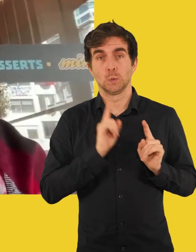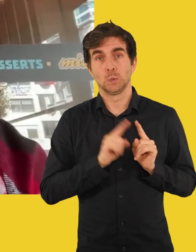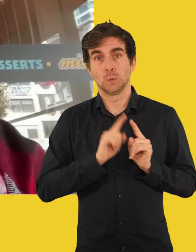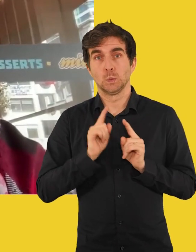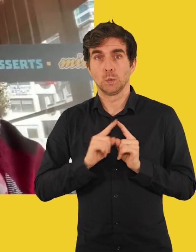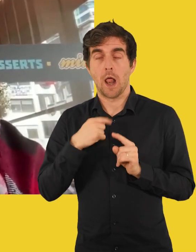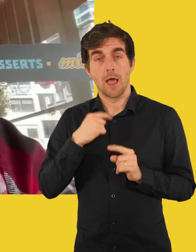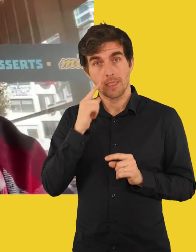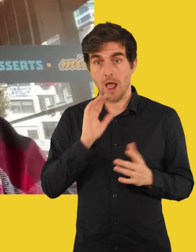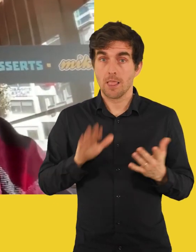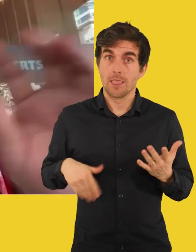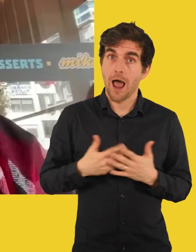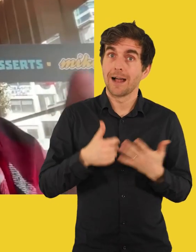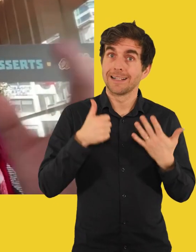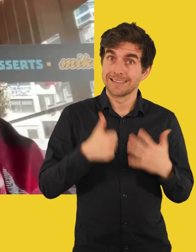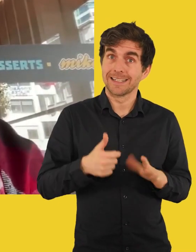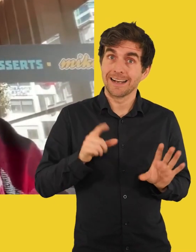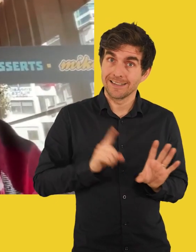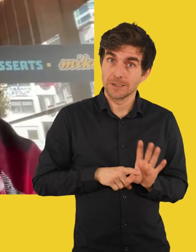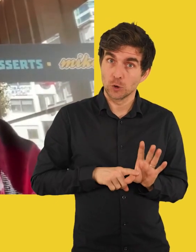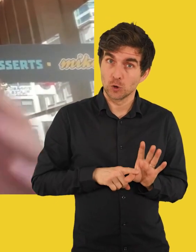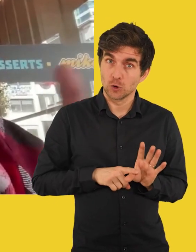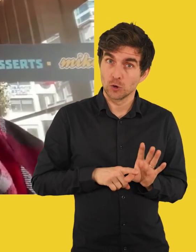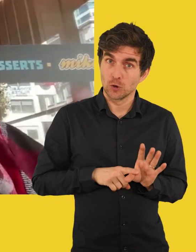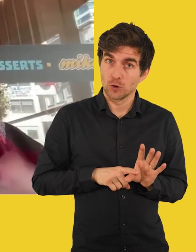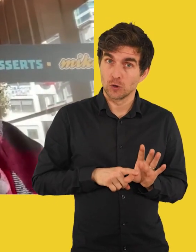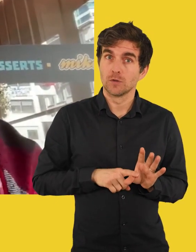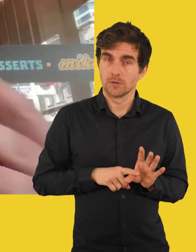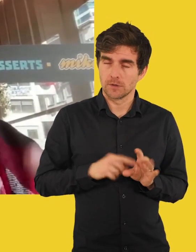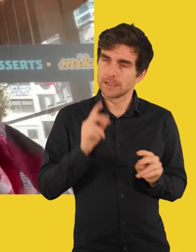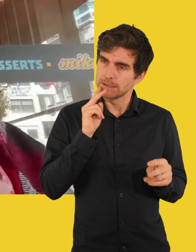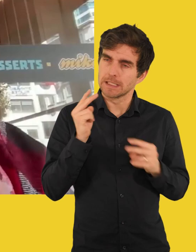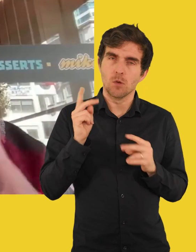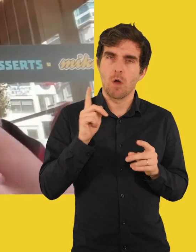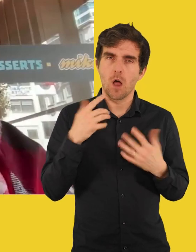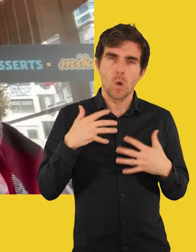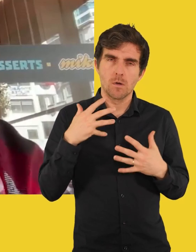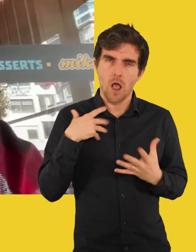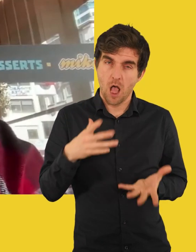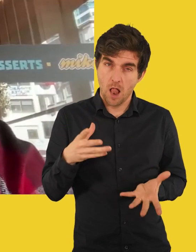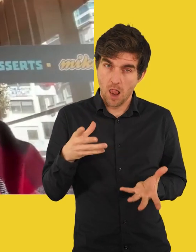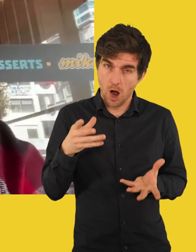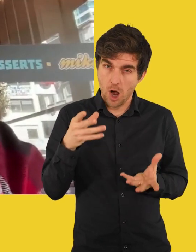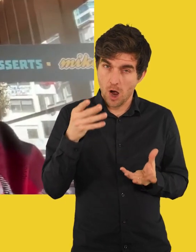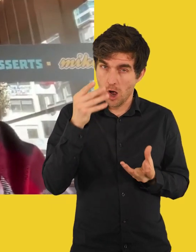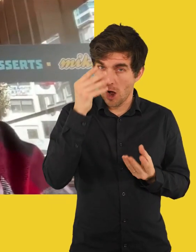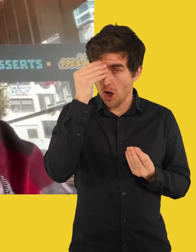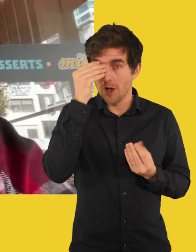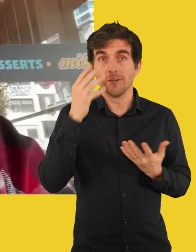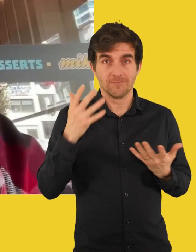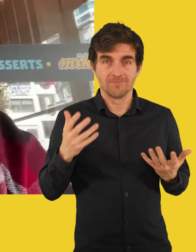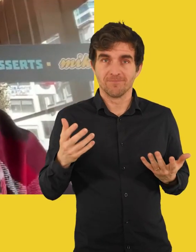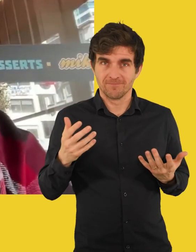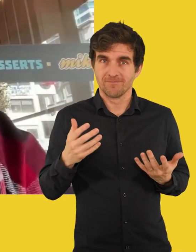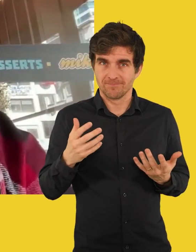diverse community. And I think in the past 6 years and these days, the biggest lessons we learned